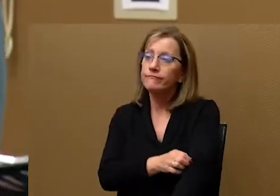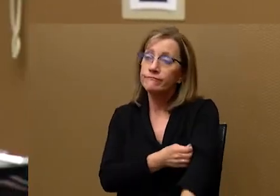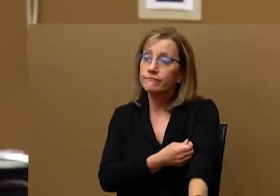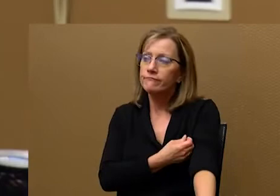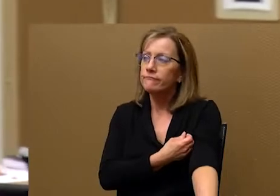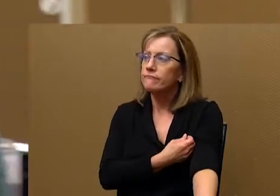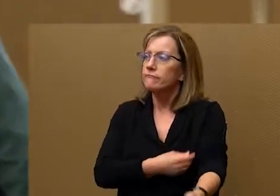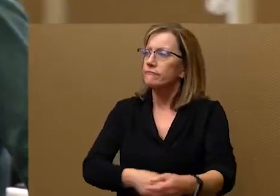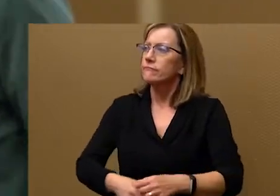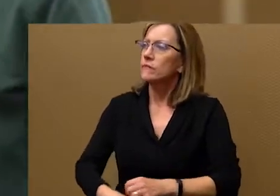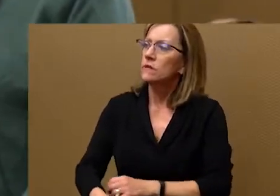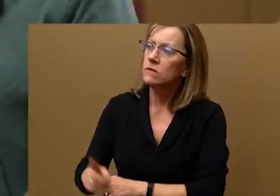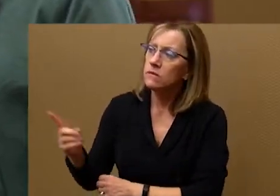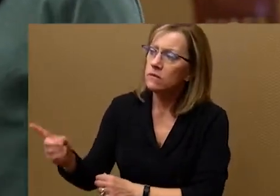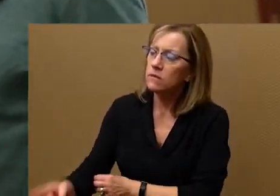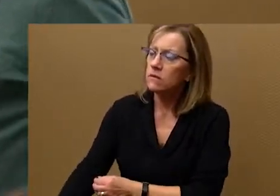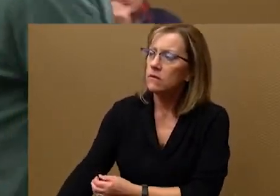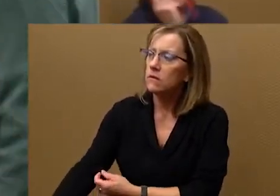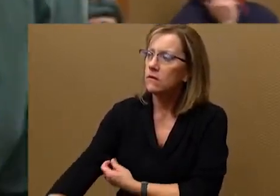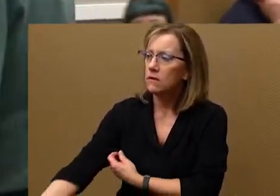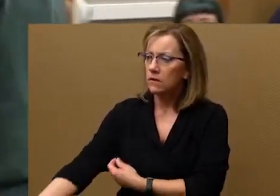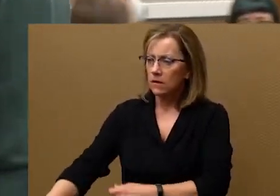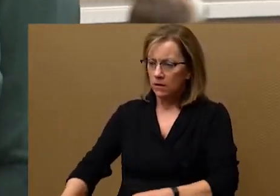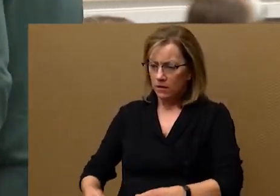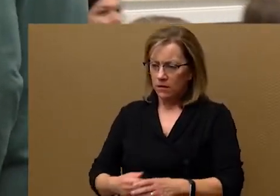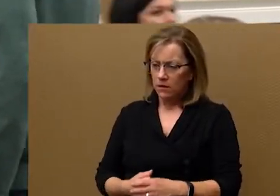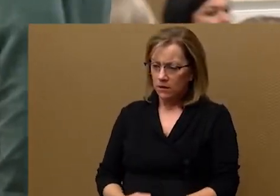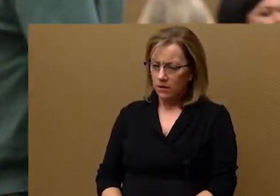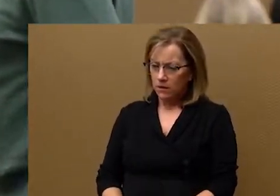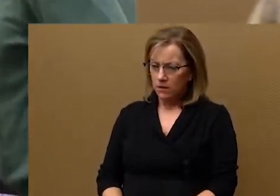got into a conflict with each other.